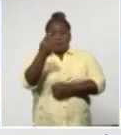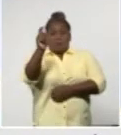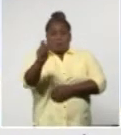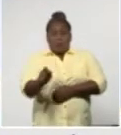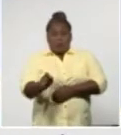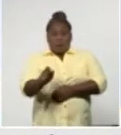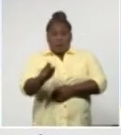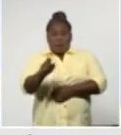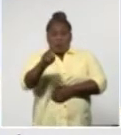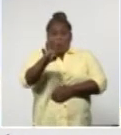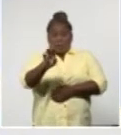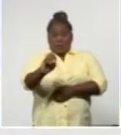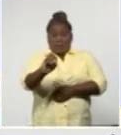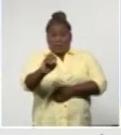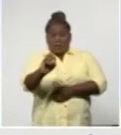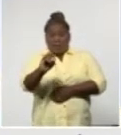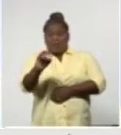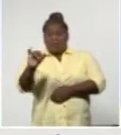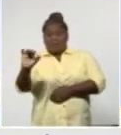favorable evolution.